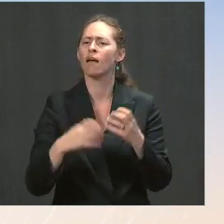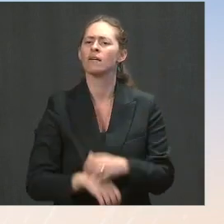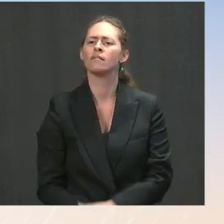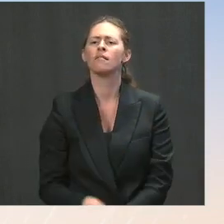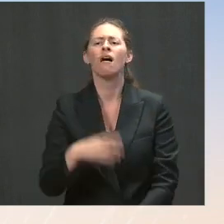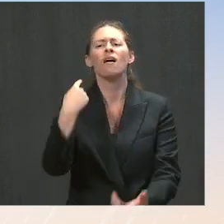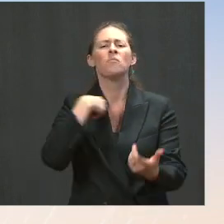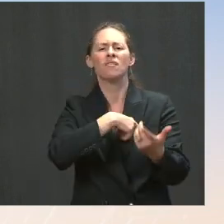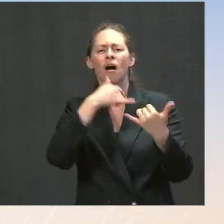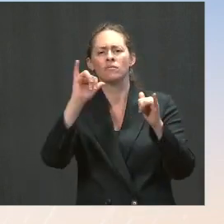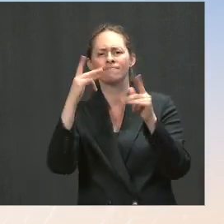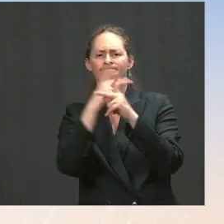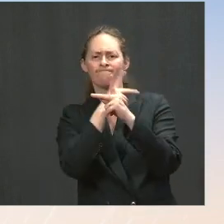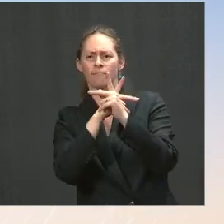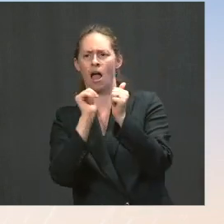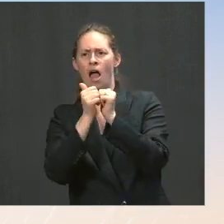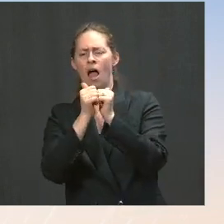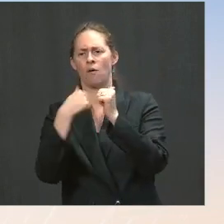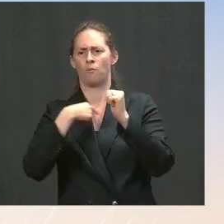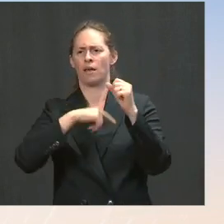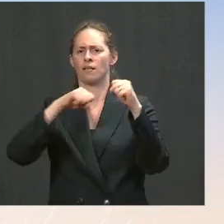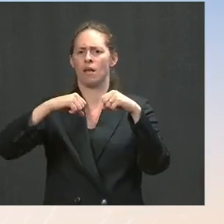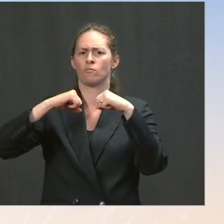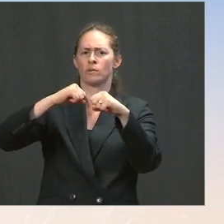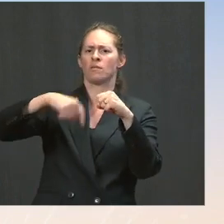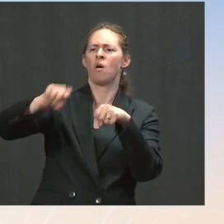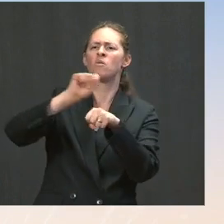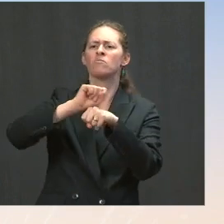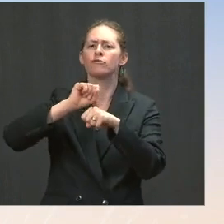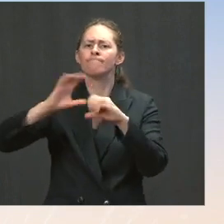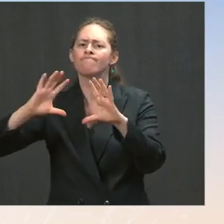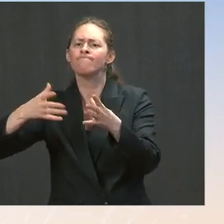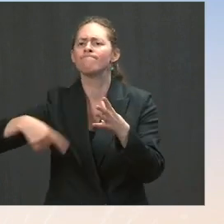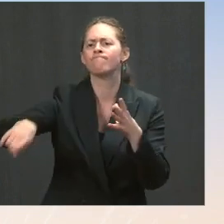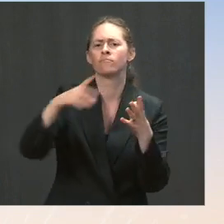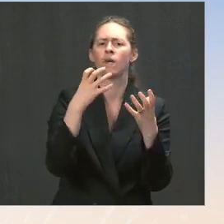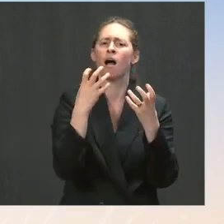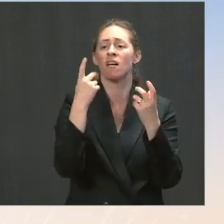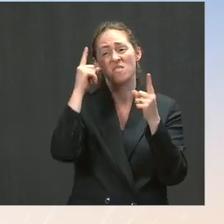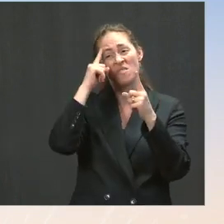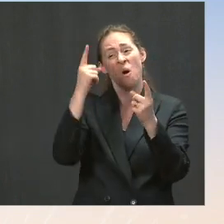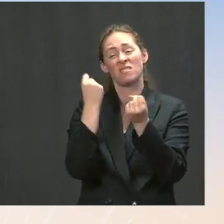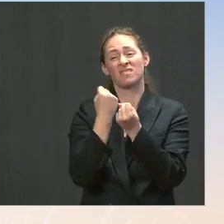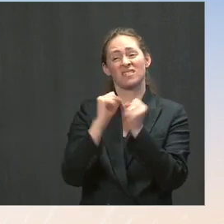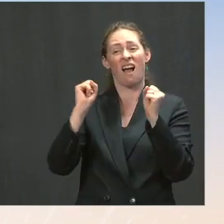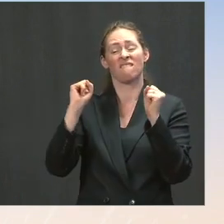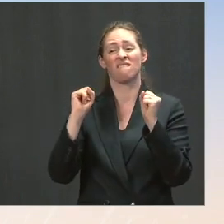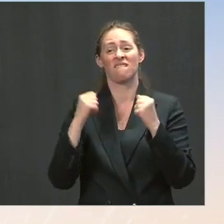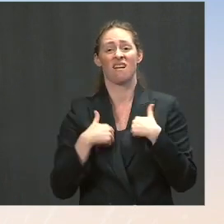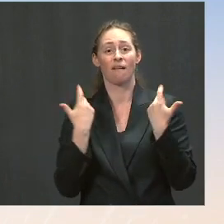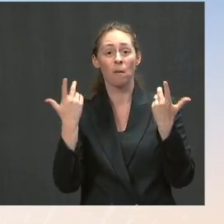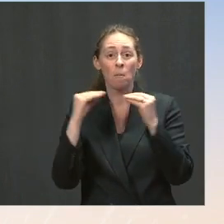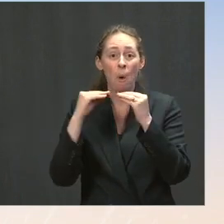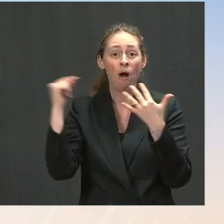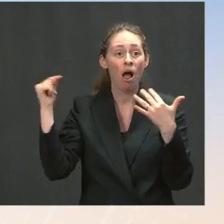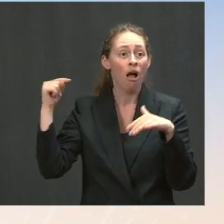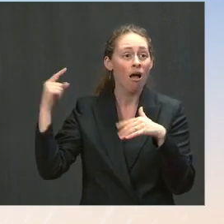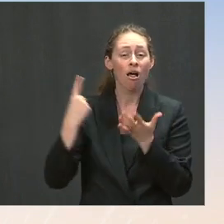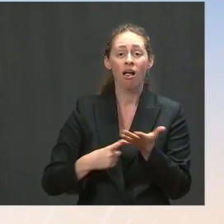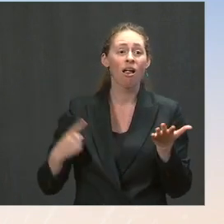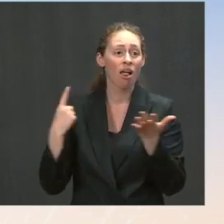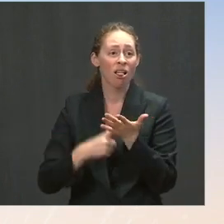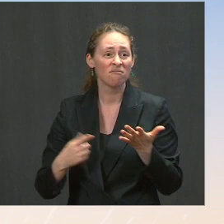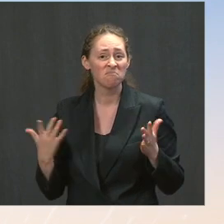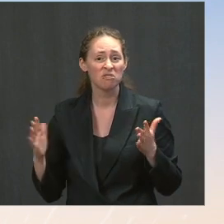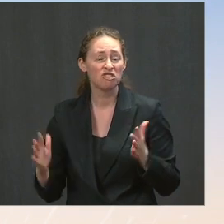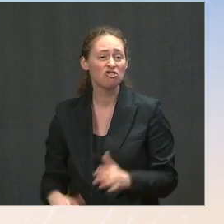our workforce and to save more lives. I just have nothing to preview for you at this point. Should we expect more vaccination mandates from